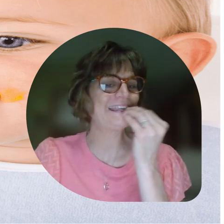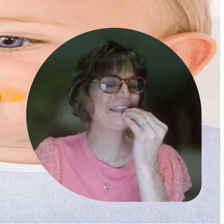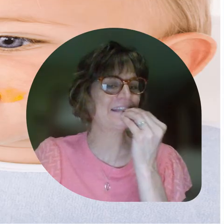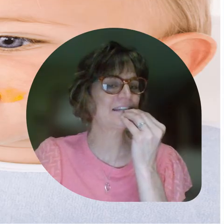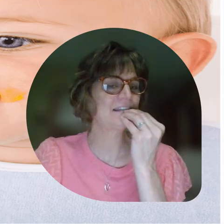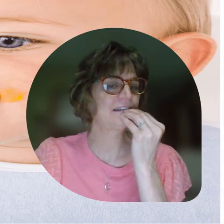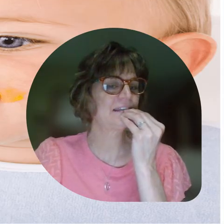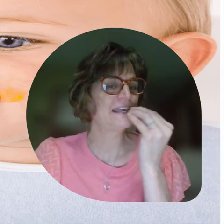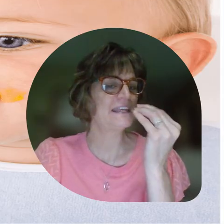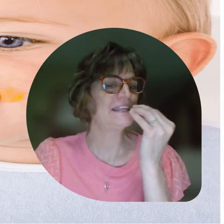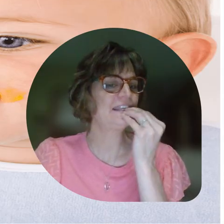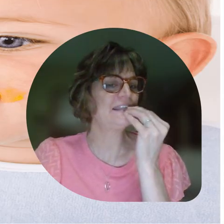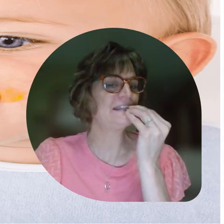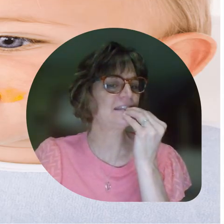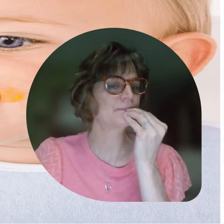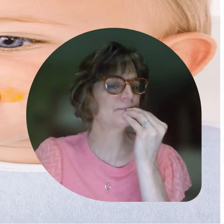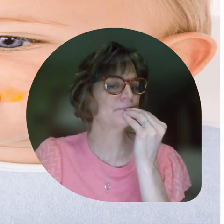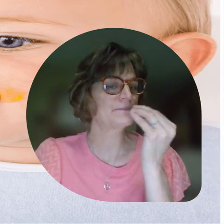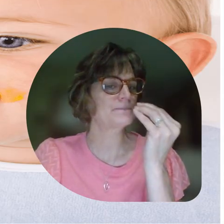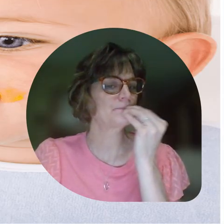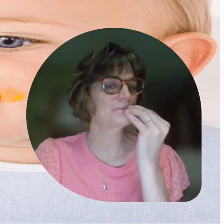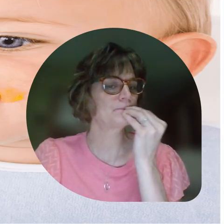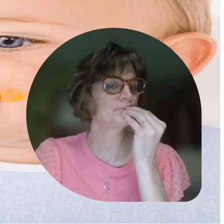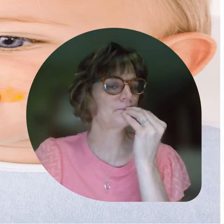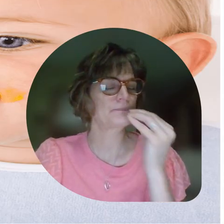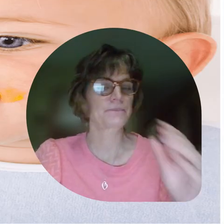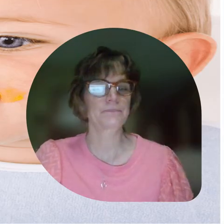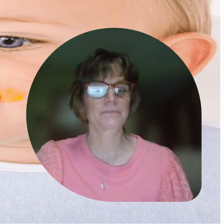mouth. Eat. Eat.